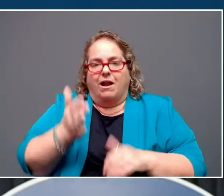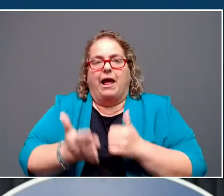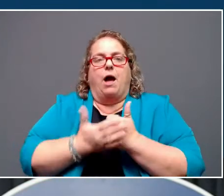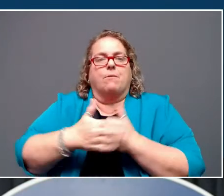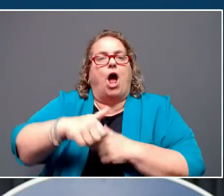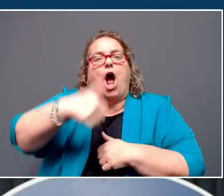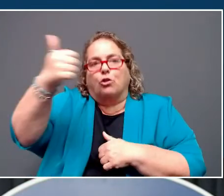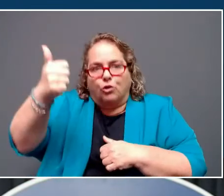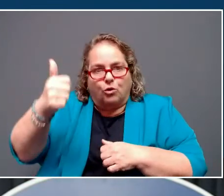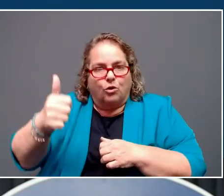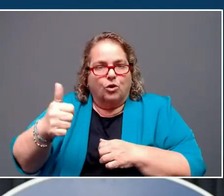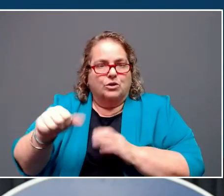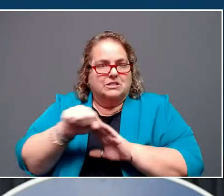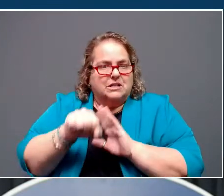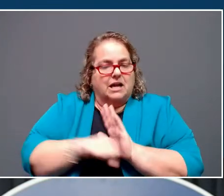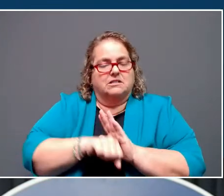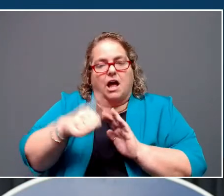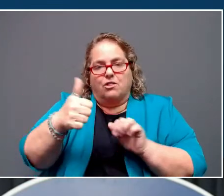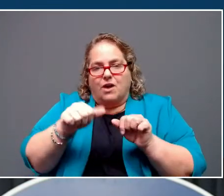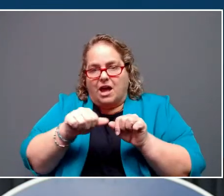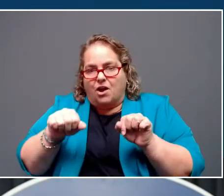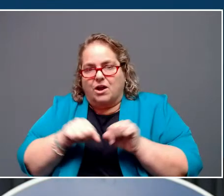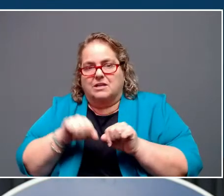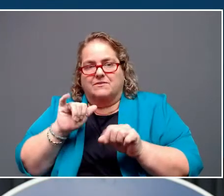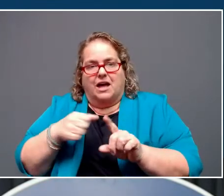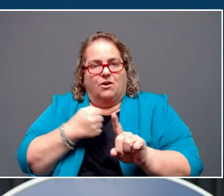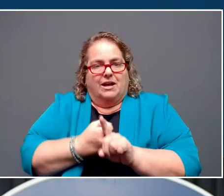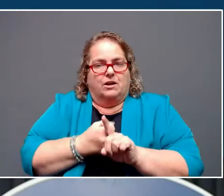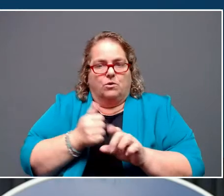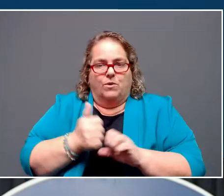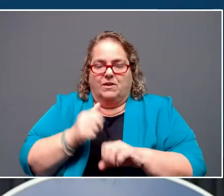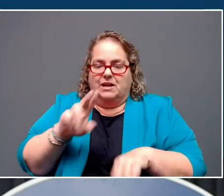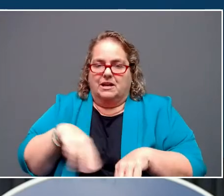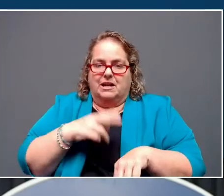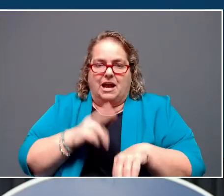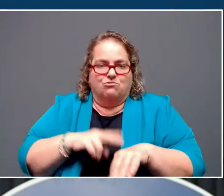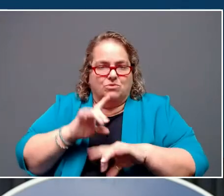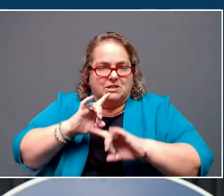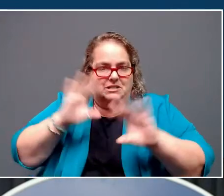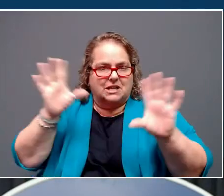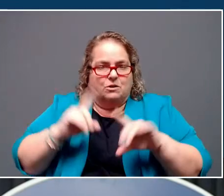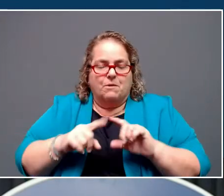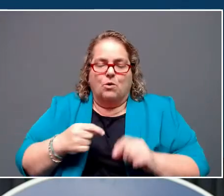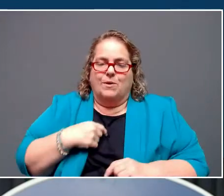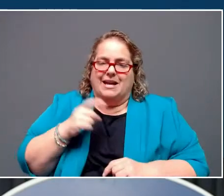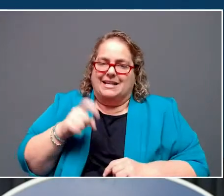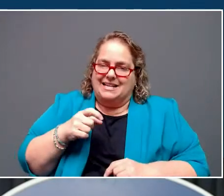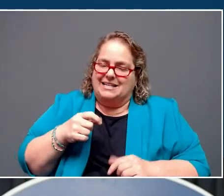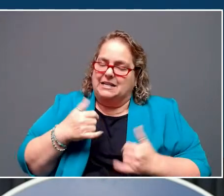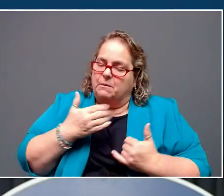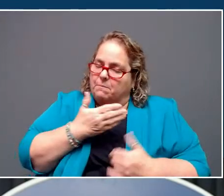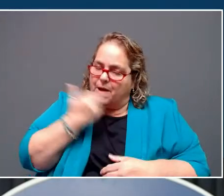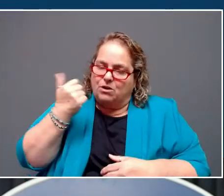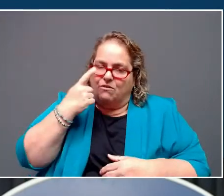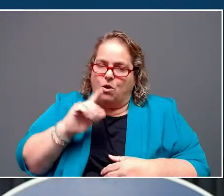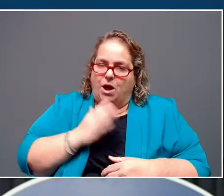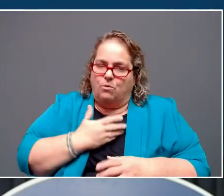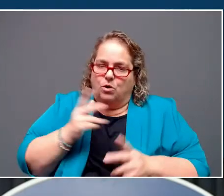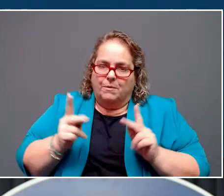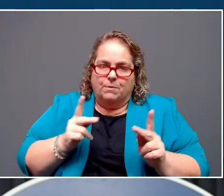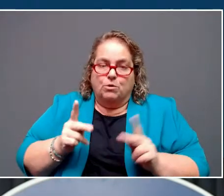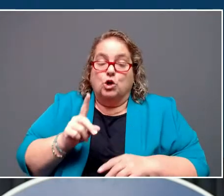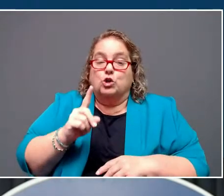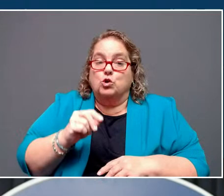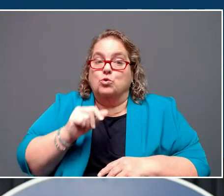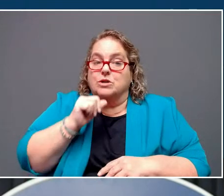are hit by natural disasters. But we still need better for our people. Do not lose the